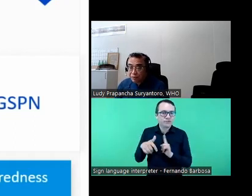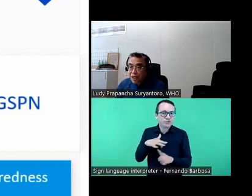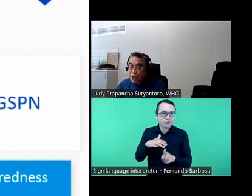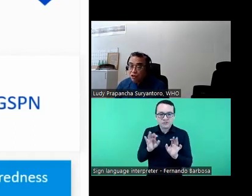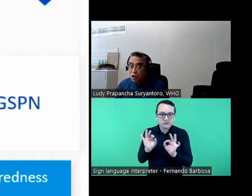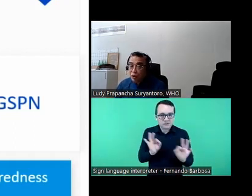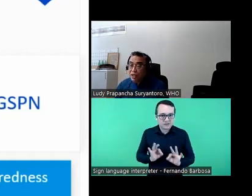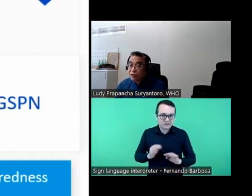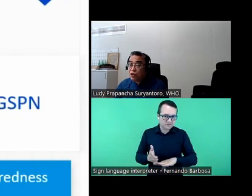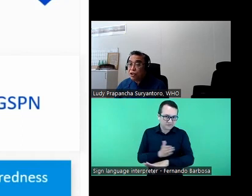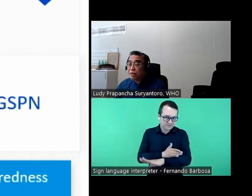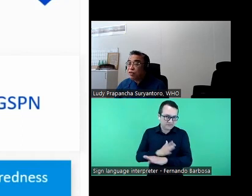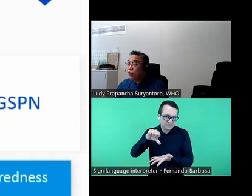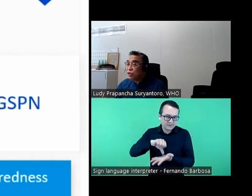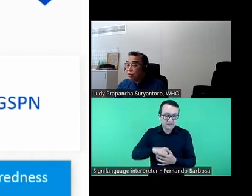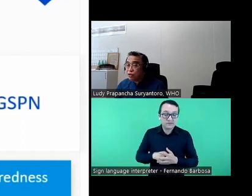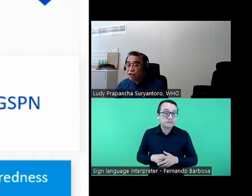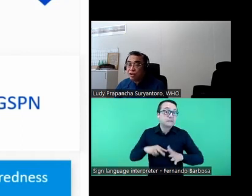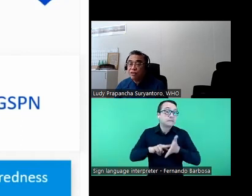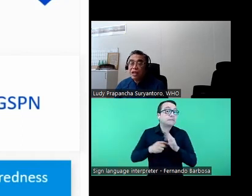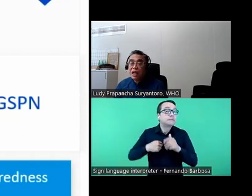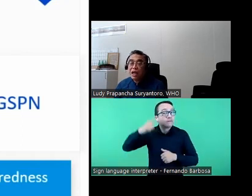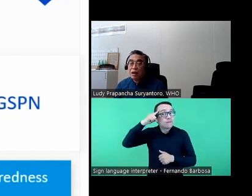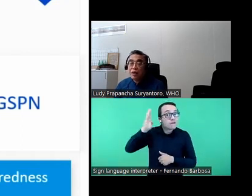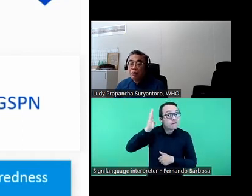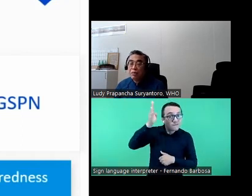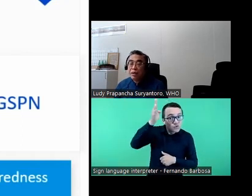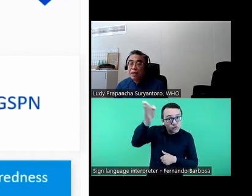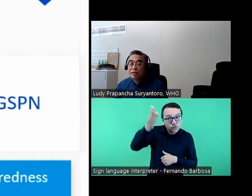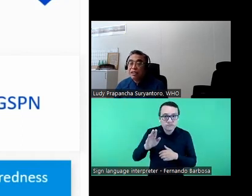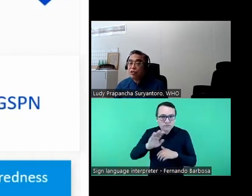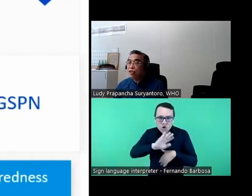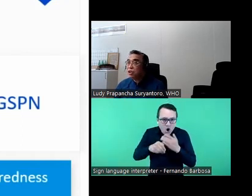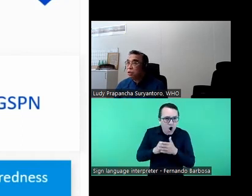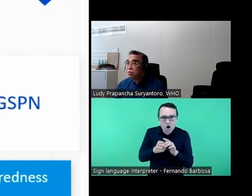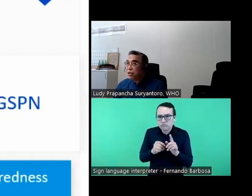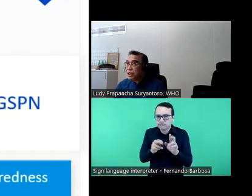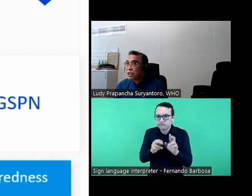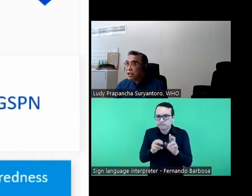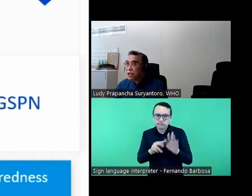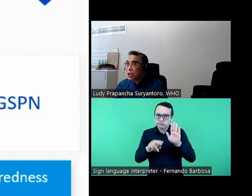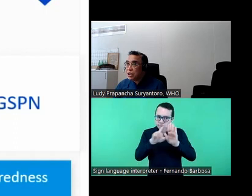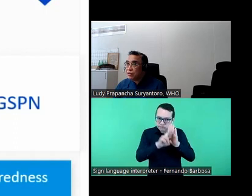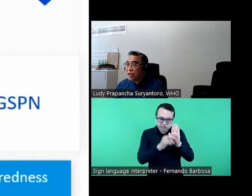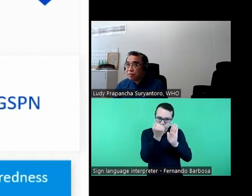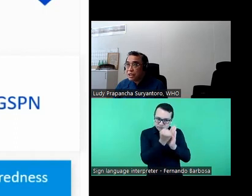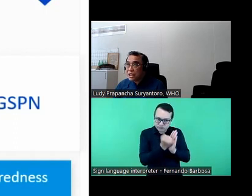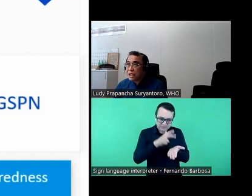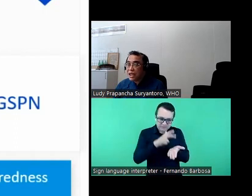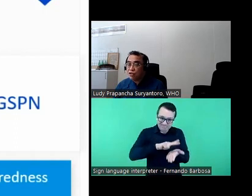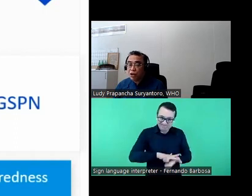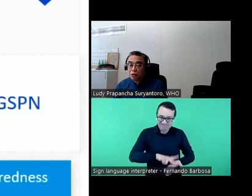city. So in the future, based on the resolutions, there will be city-to-city collaboration in the context of